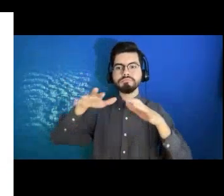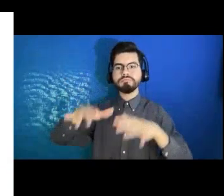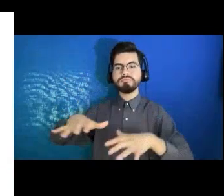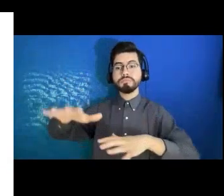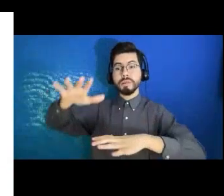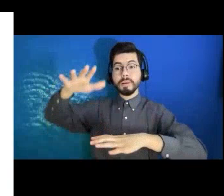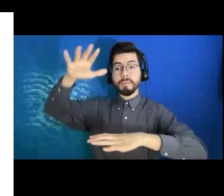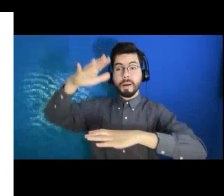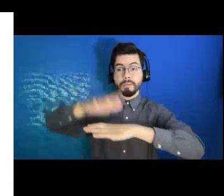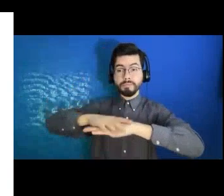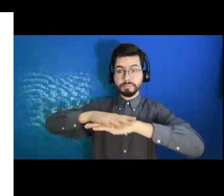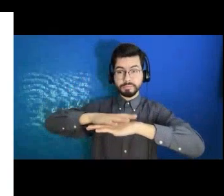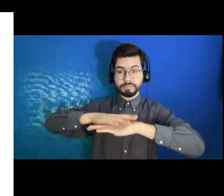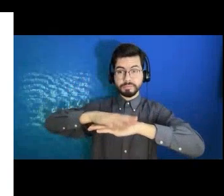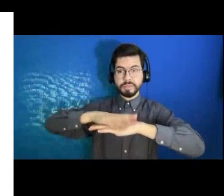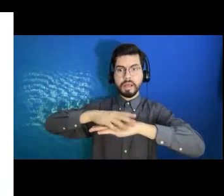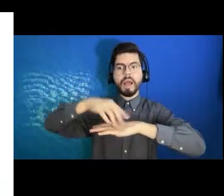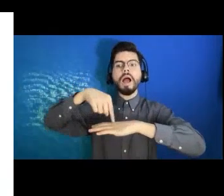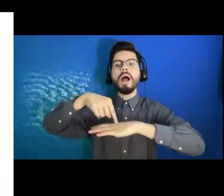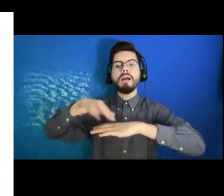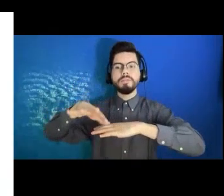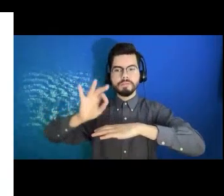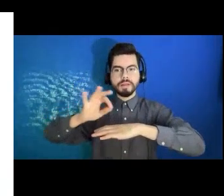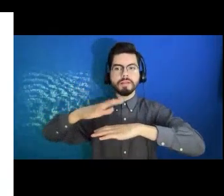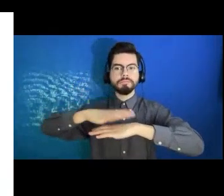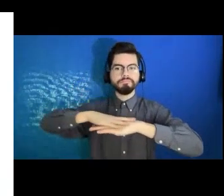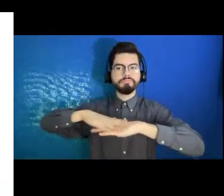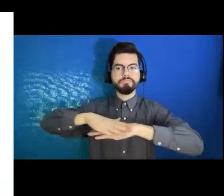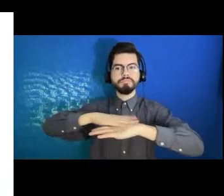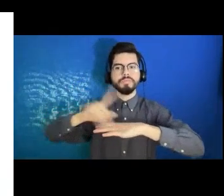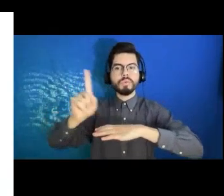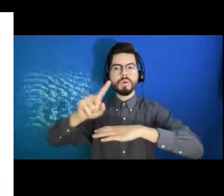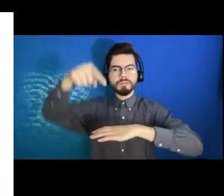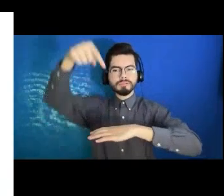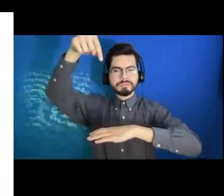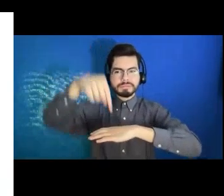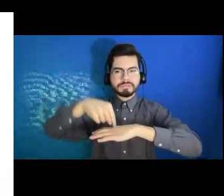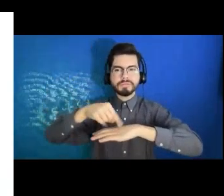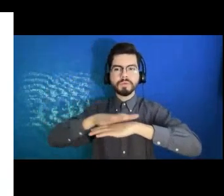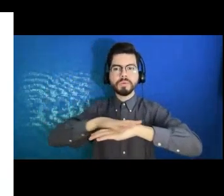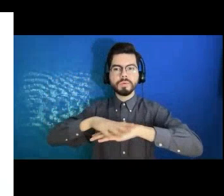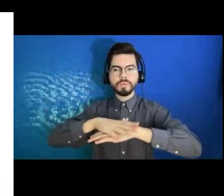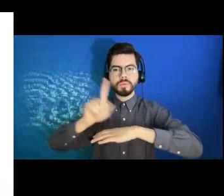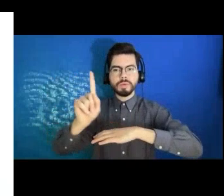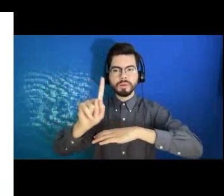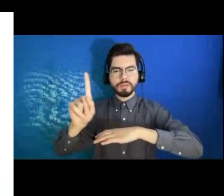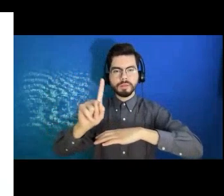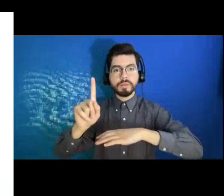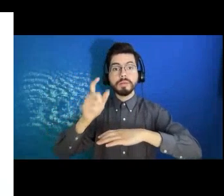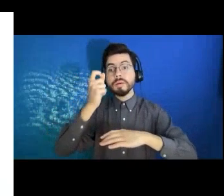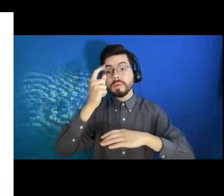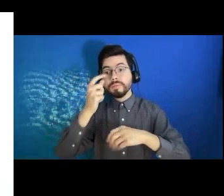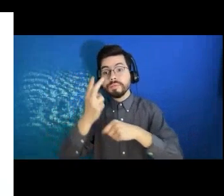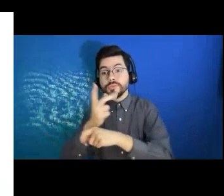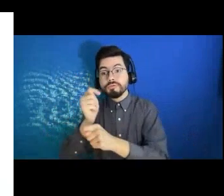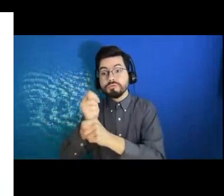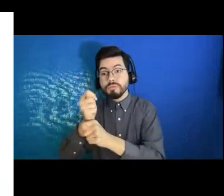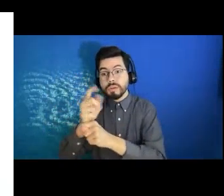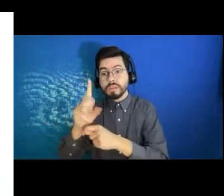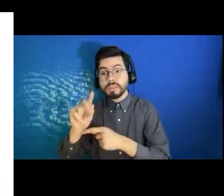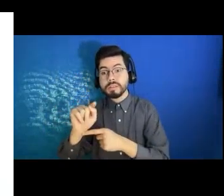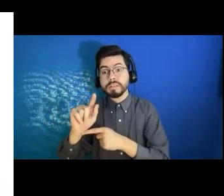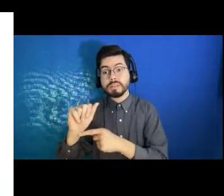magma reservoir. But first, before we did that, we just used not the VibraSeis data, but just the regular seismic